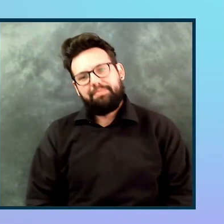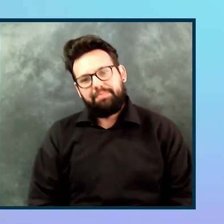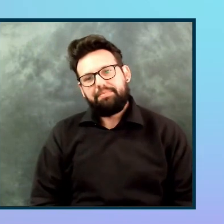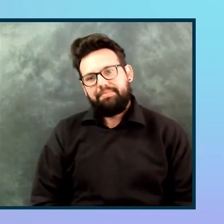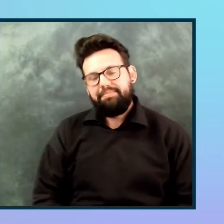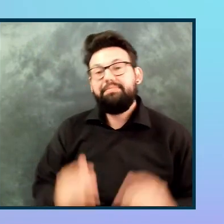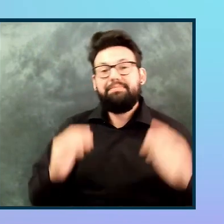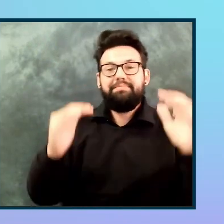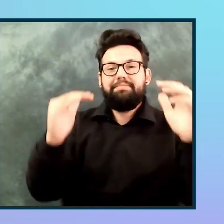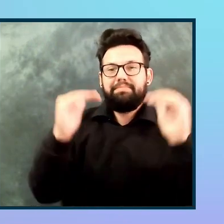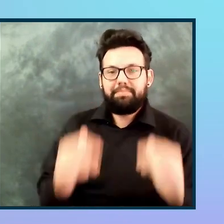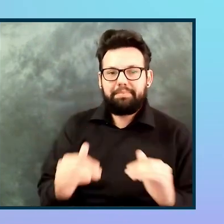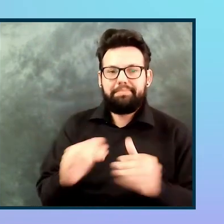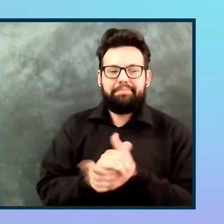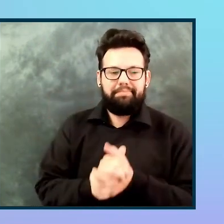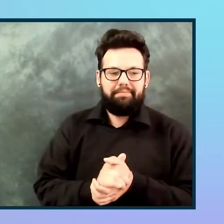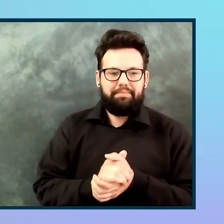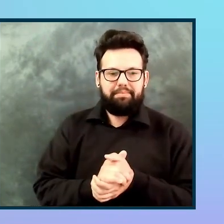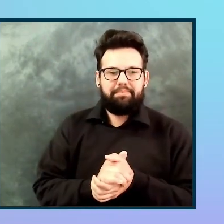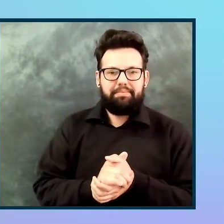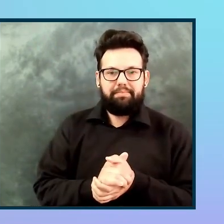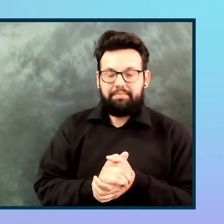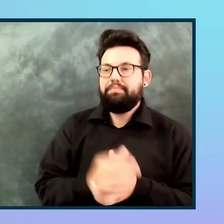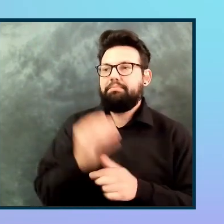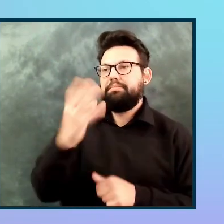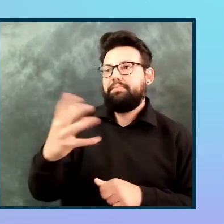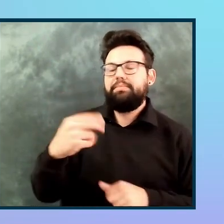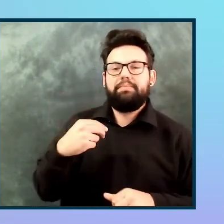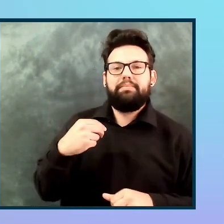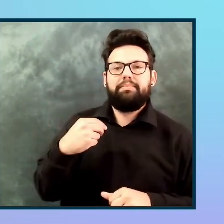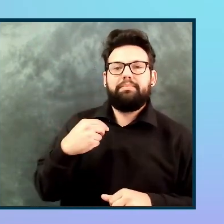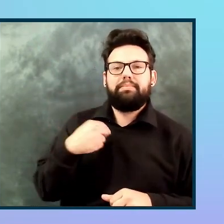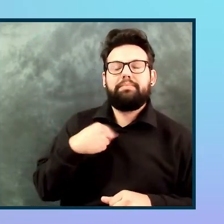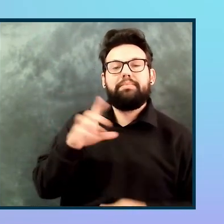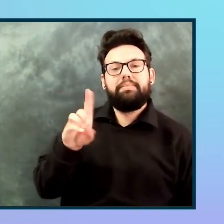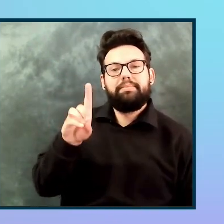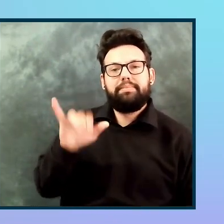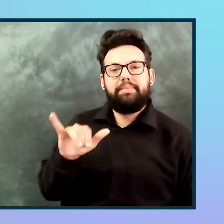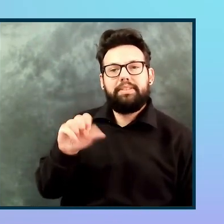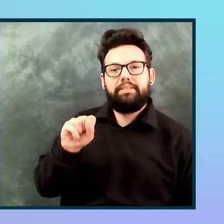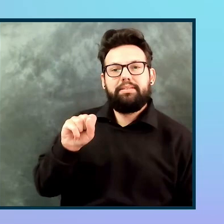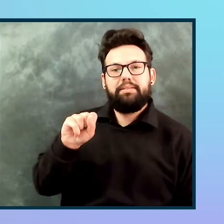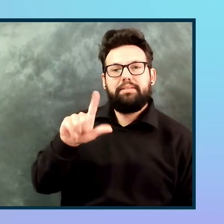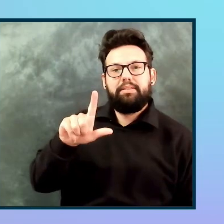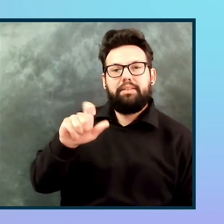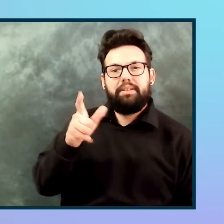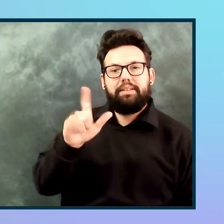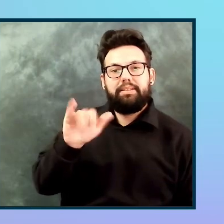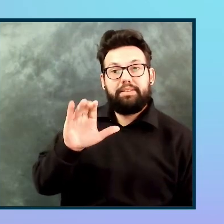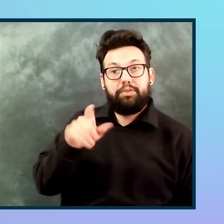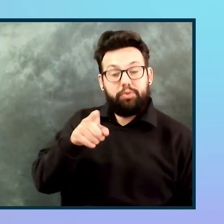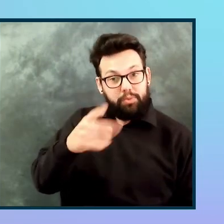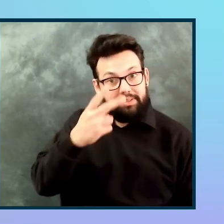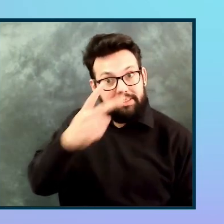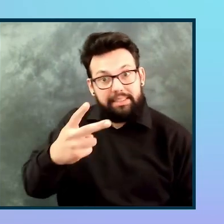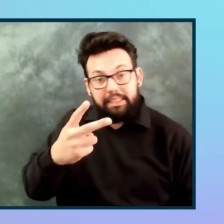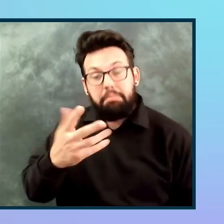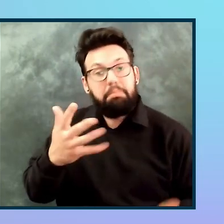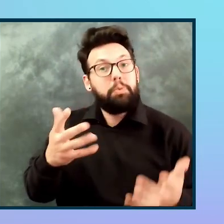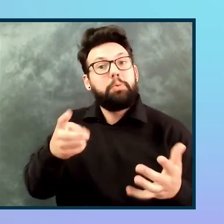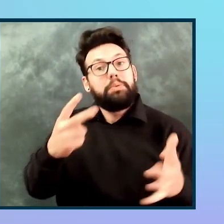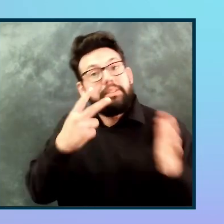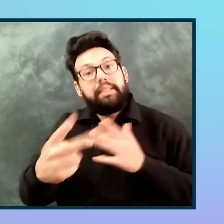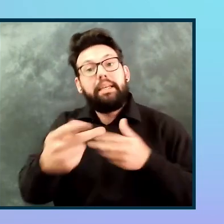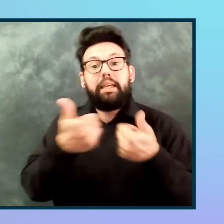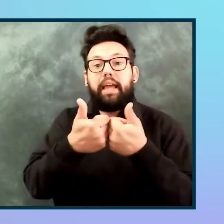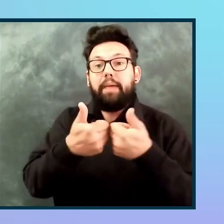So the next question is, I'm a dyslexic gamer. Do you see games with built-in assistive technology becoming an industry